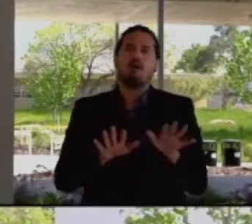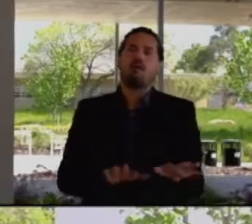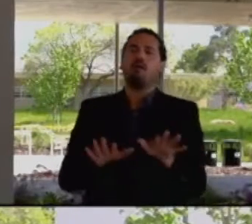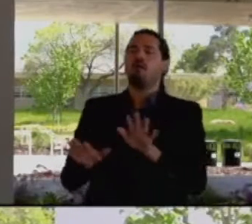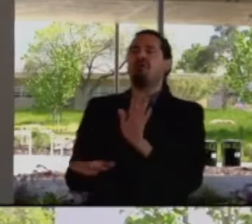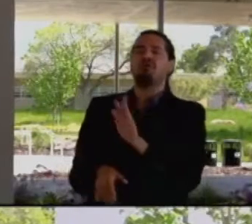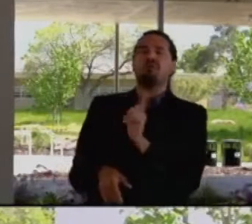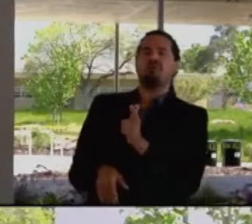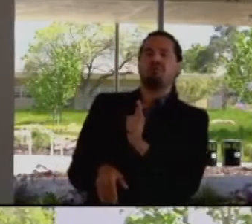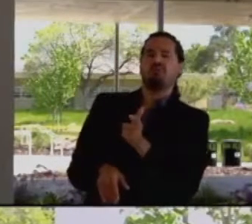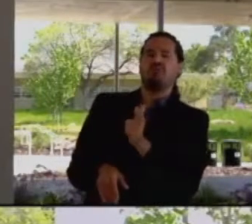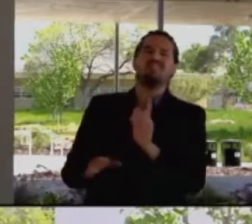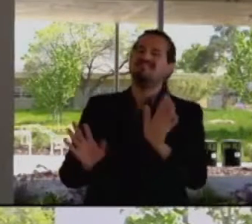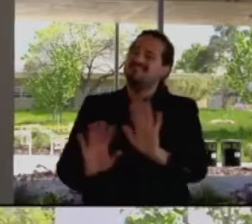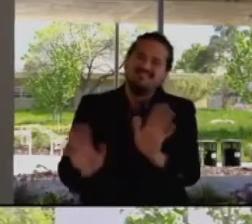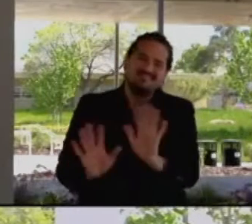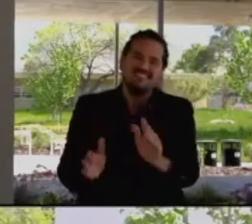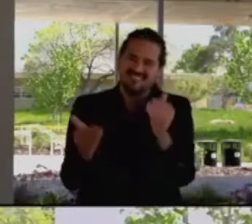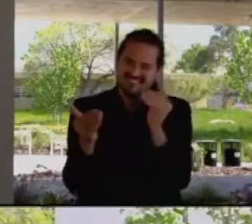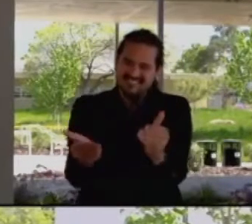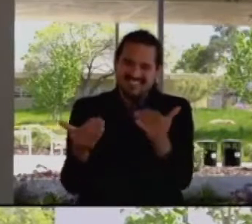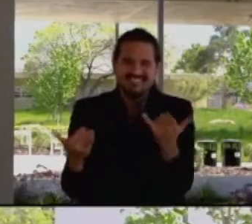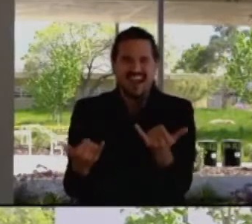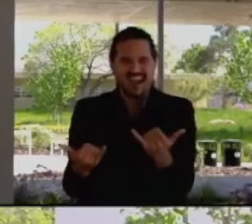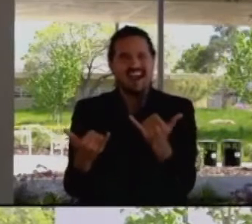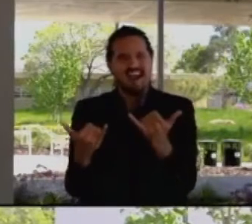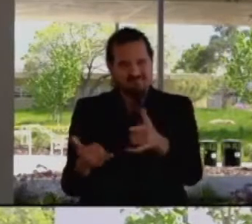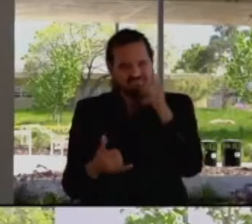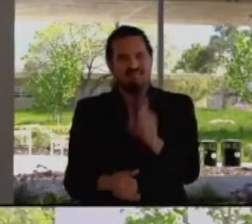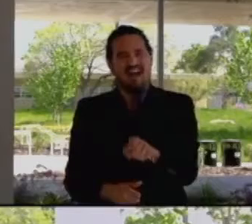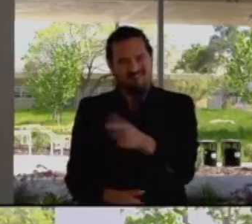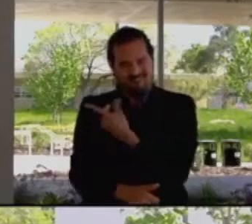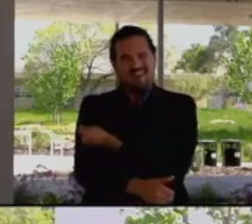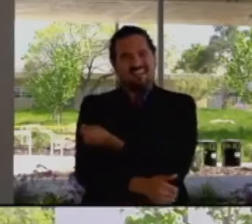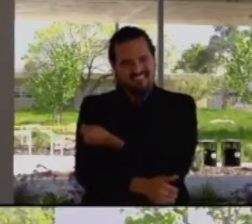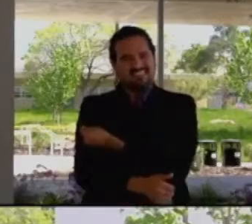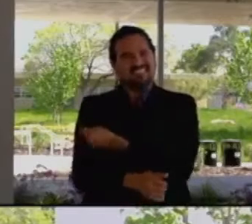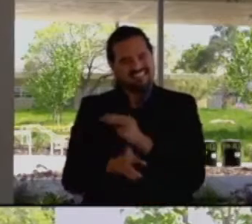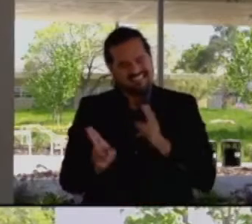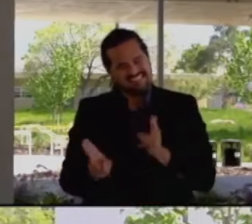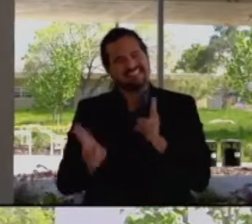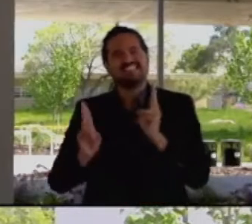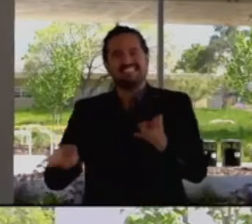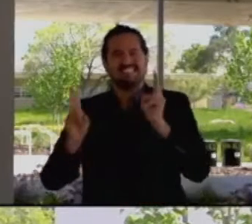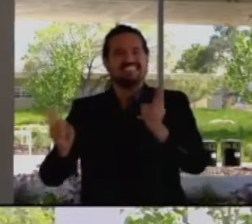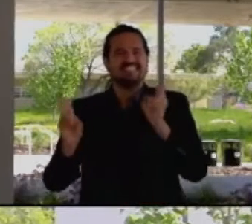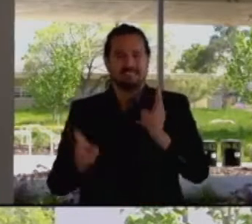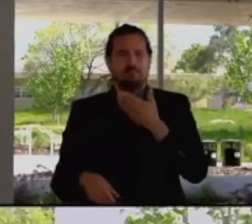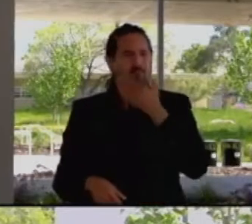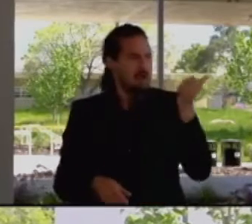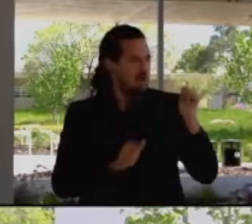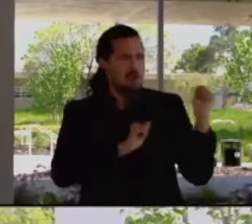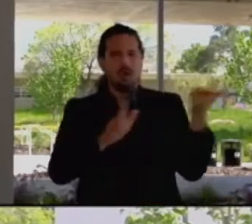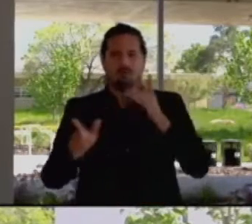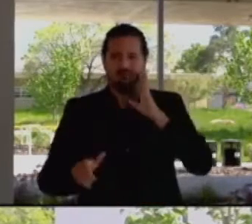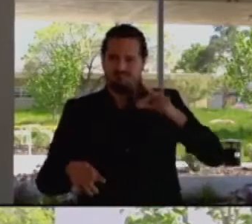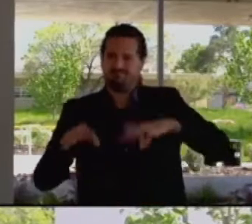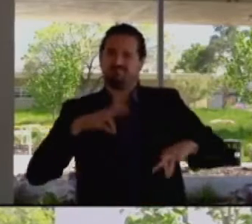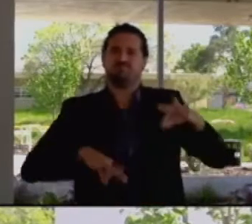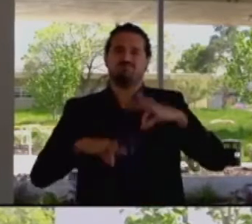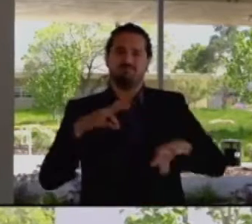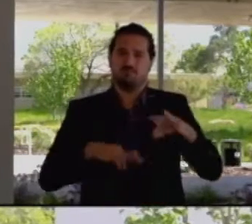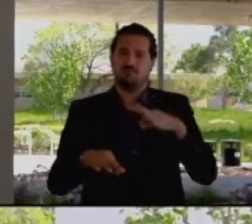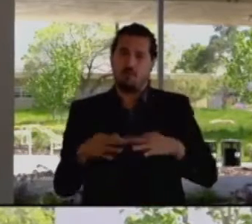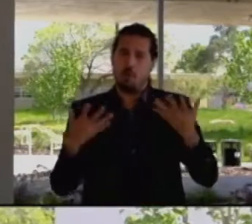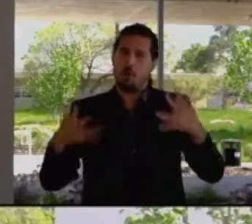want. Remember, even if you've had COVID, it's still important to get vaccinated. The protection